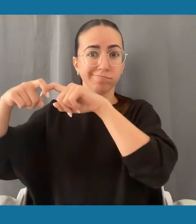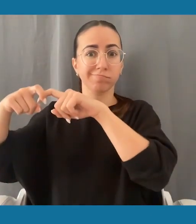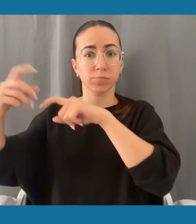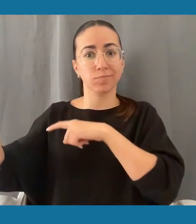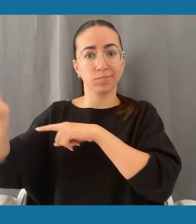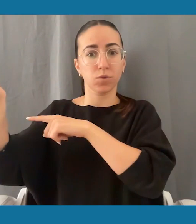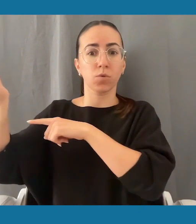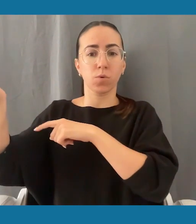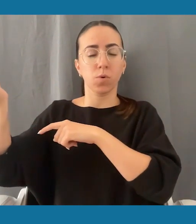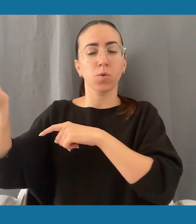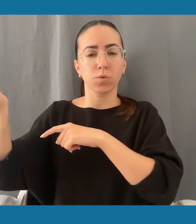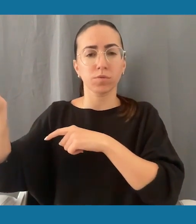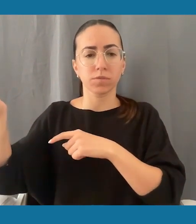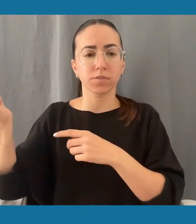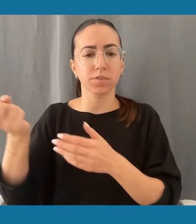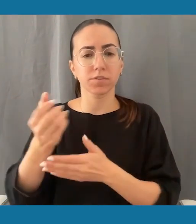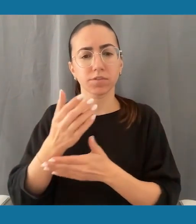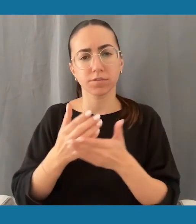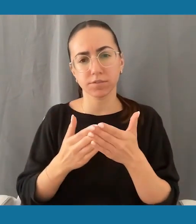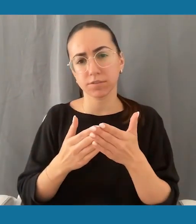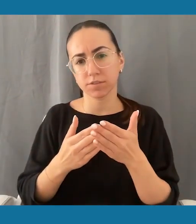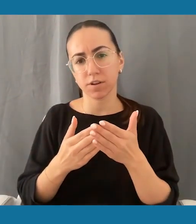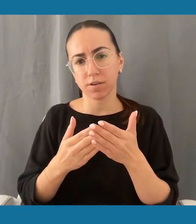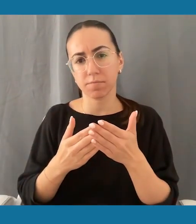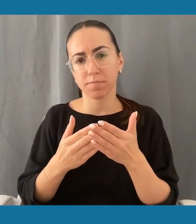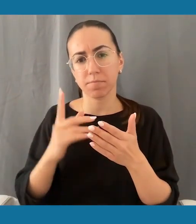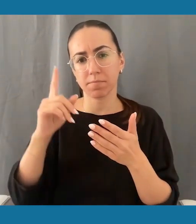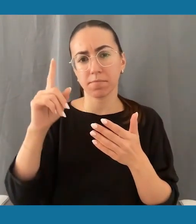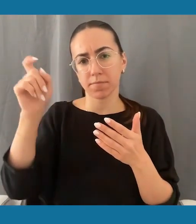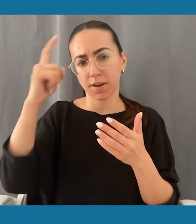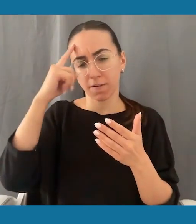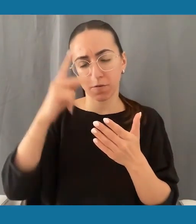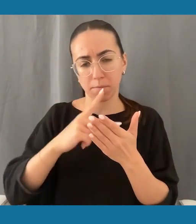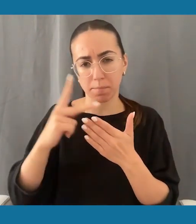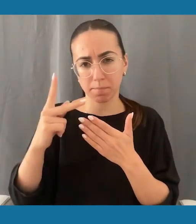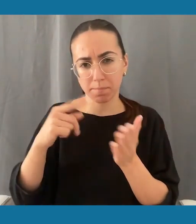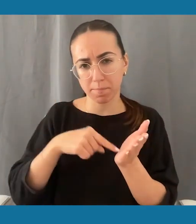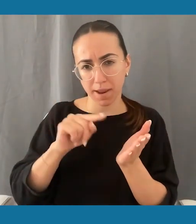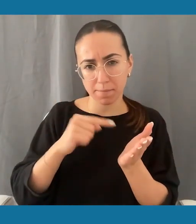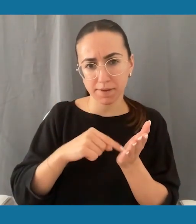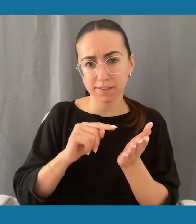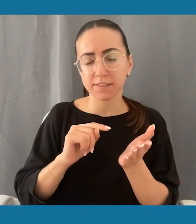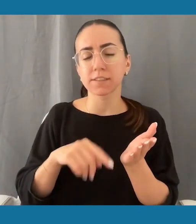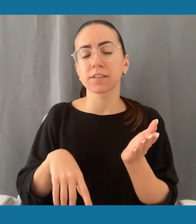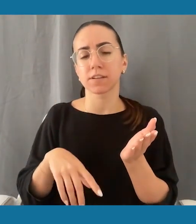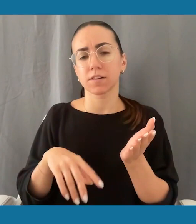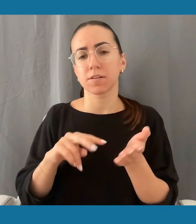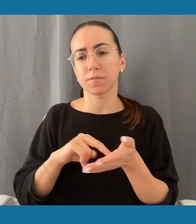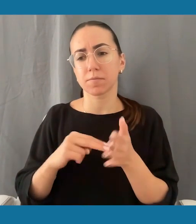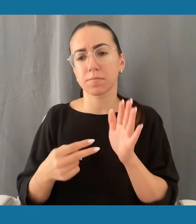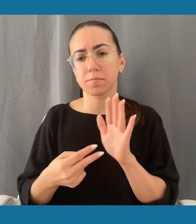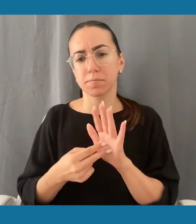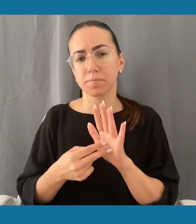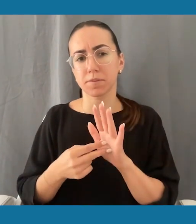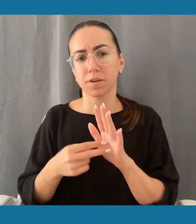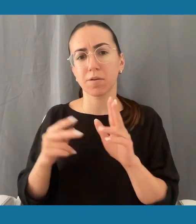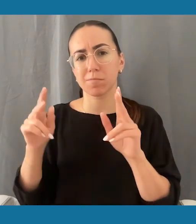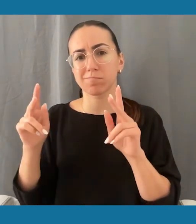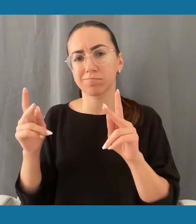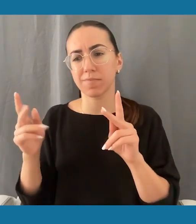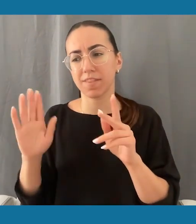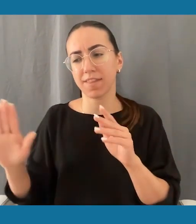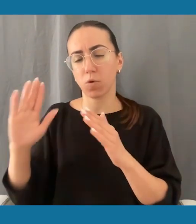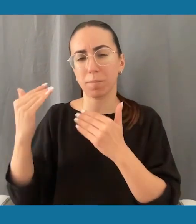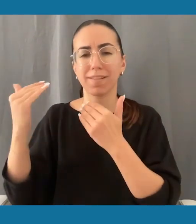time, there are circumstances where a retroactive government benefits payment will cause the person to have more resources than the government